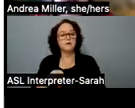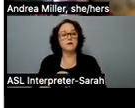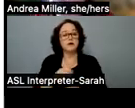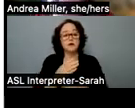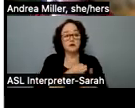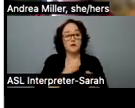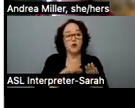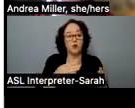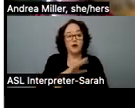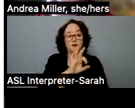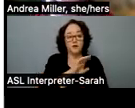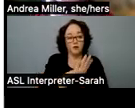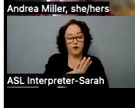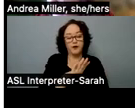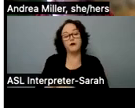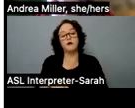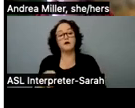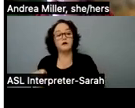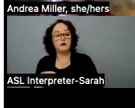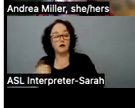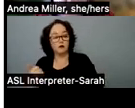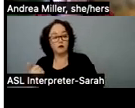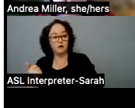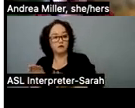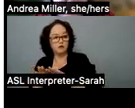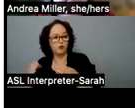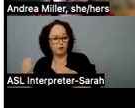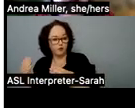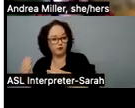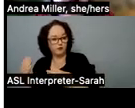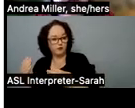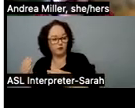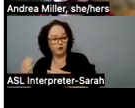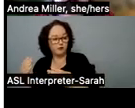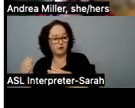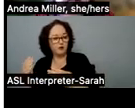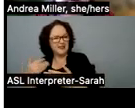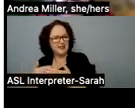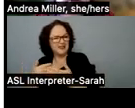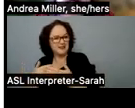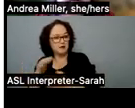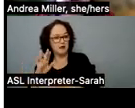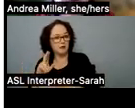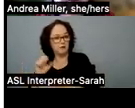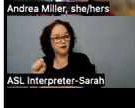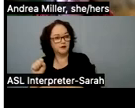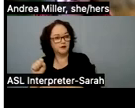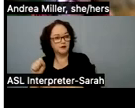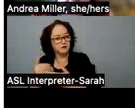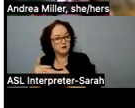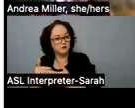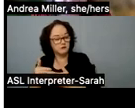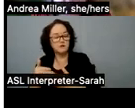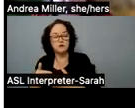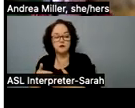in Lexington's city limits, are on the bus line. They are accessible to jobs and shopping much more so